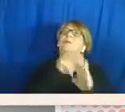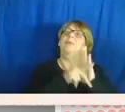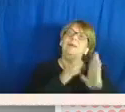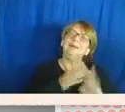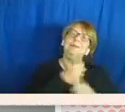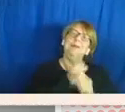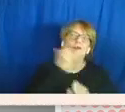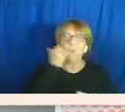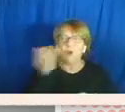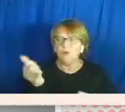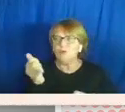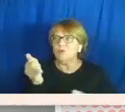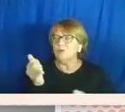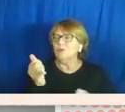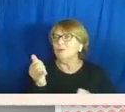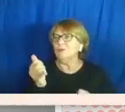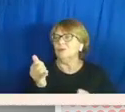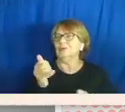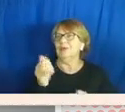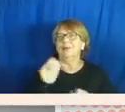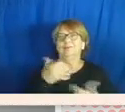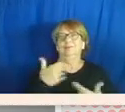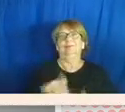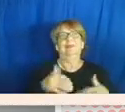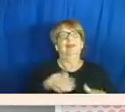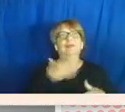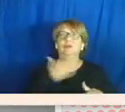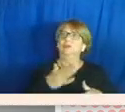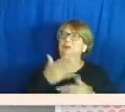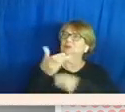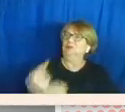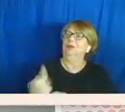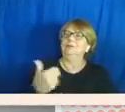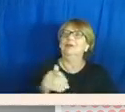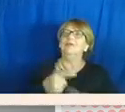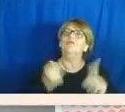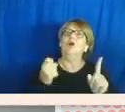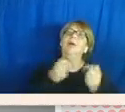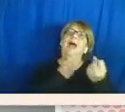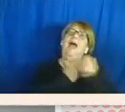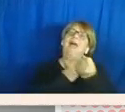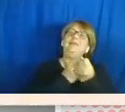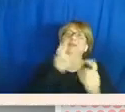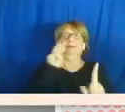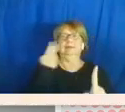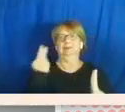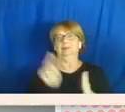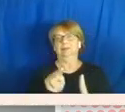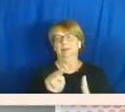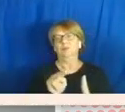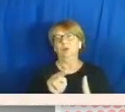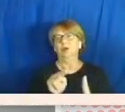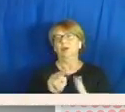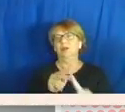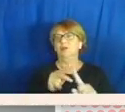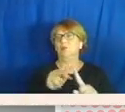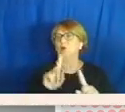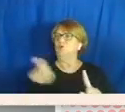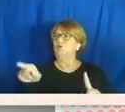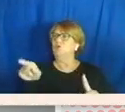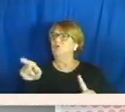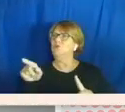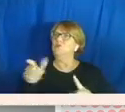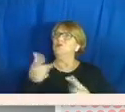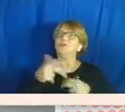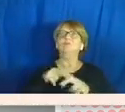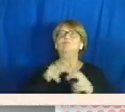be that trusted. But I mean, just from an advocacy standpoint, from where you sat doing this, how